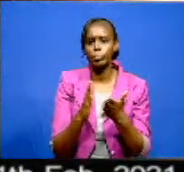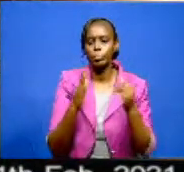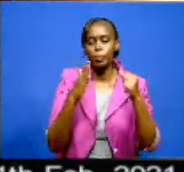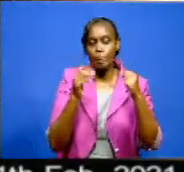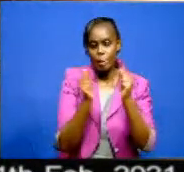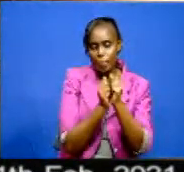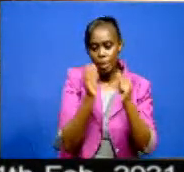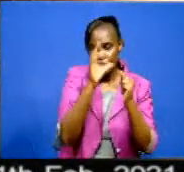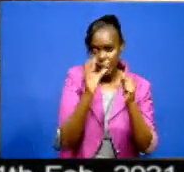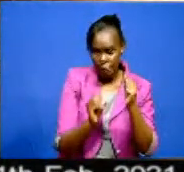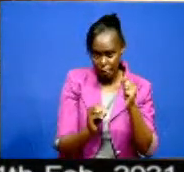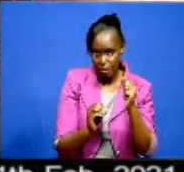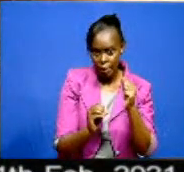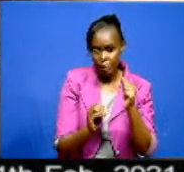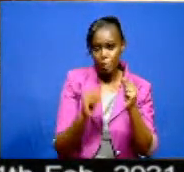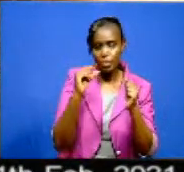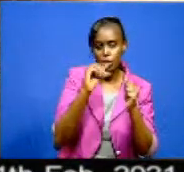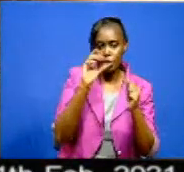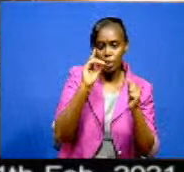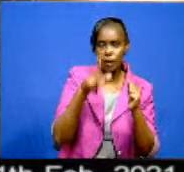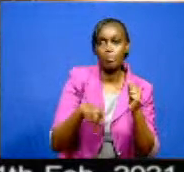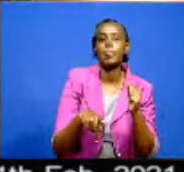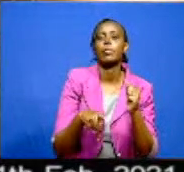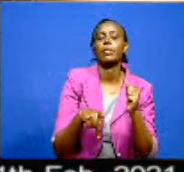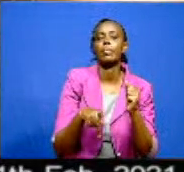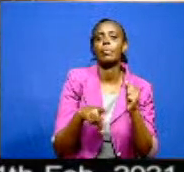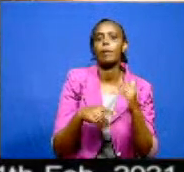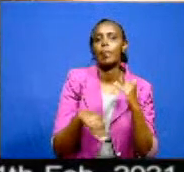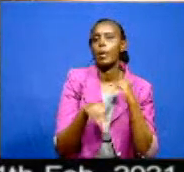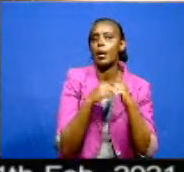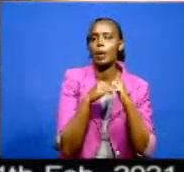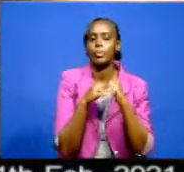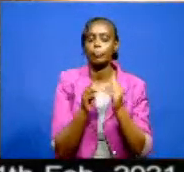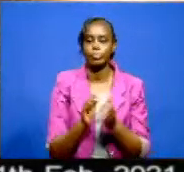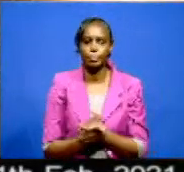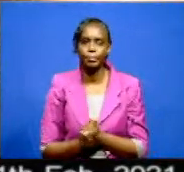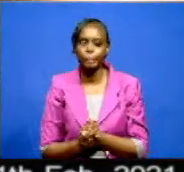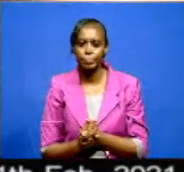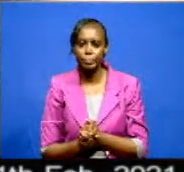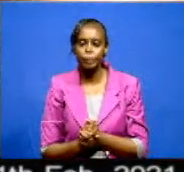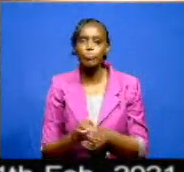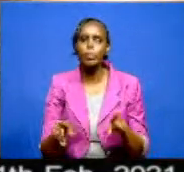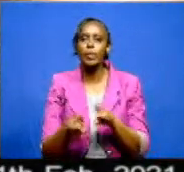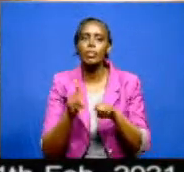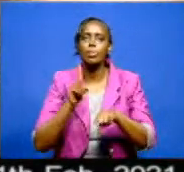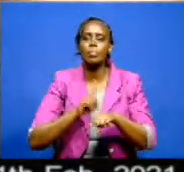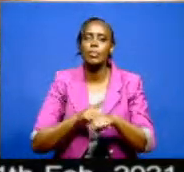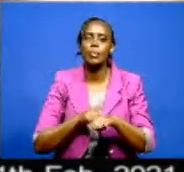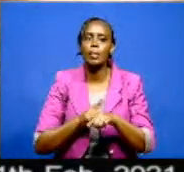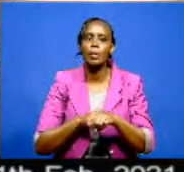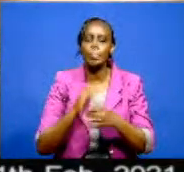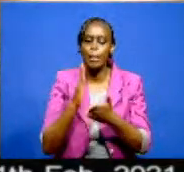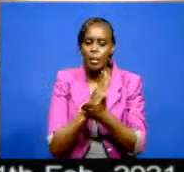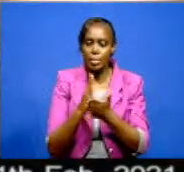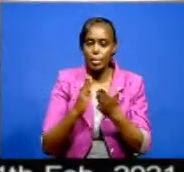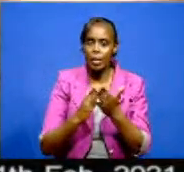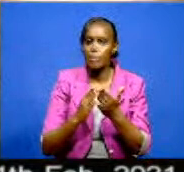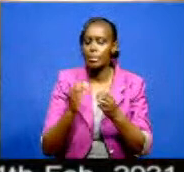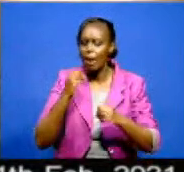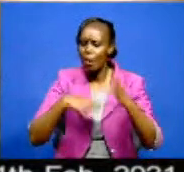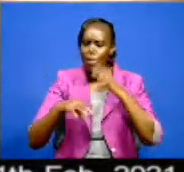10% to our gross domestic product, our GDP. In addition, Madam Speaker, the sector contributes